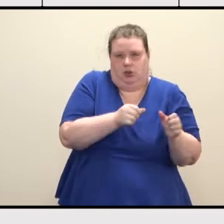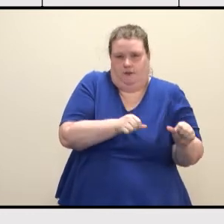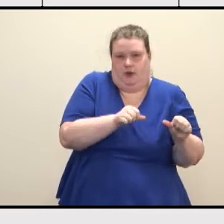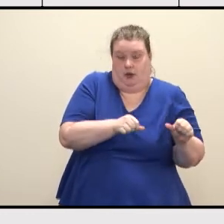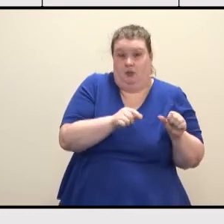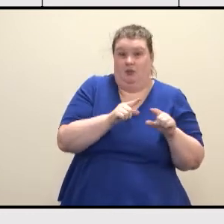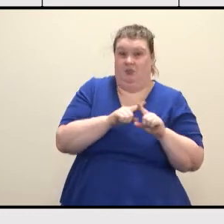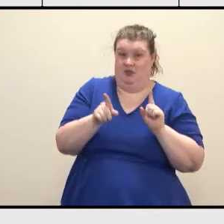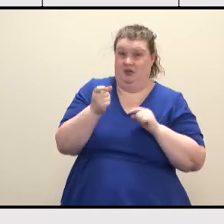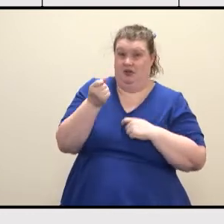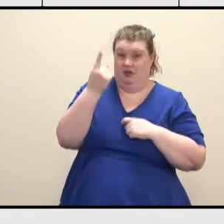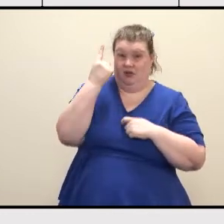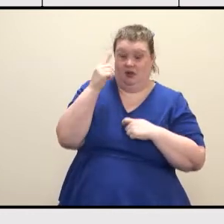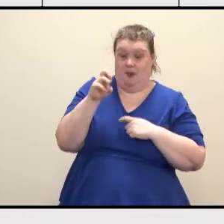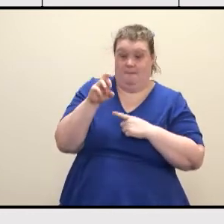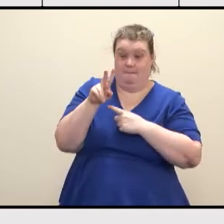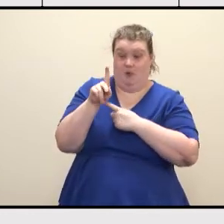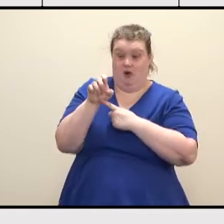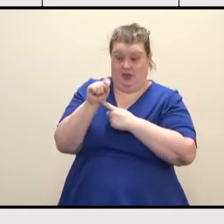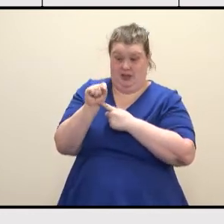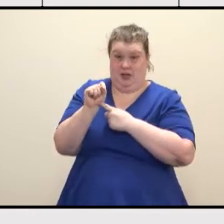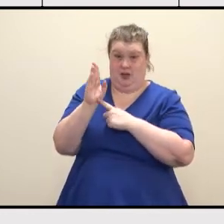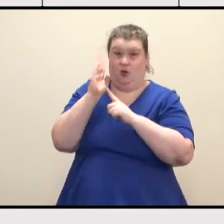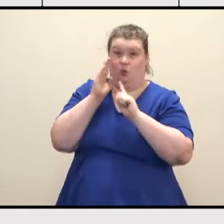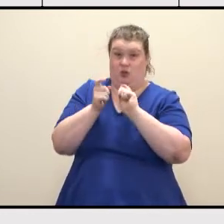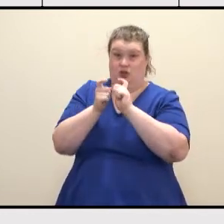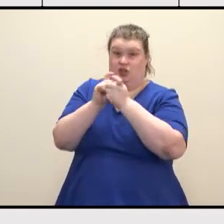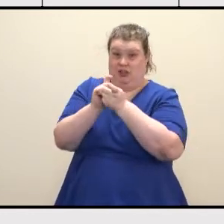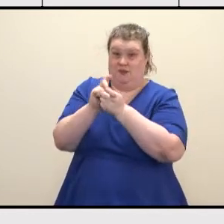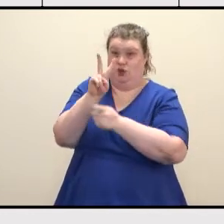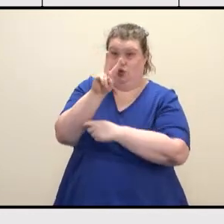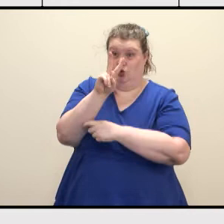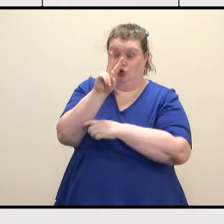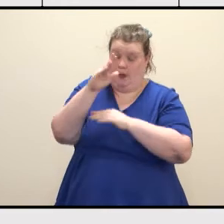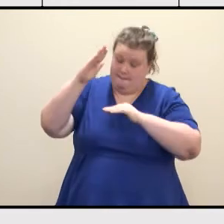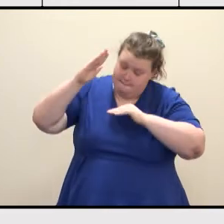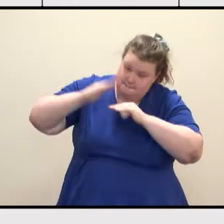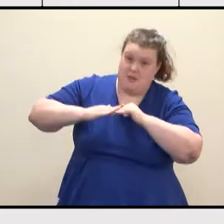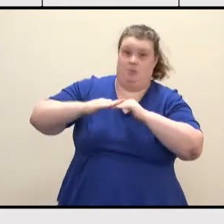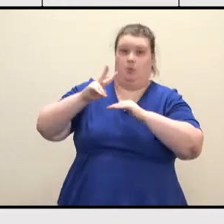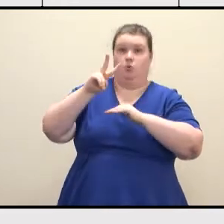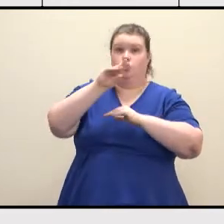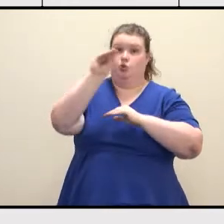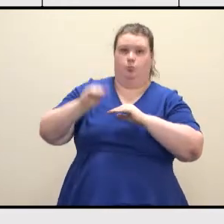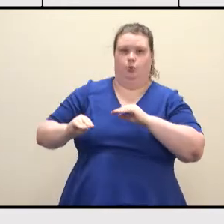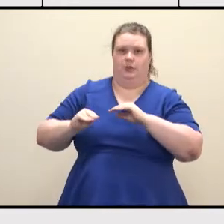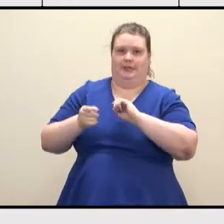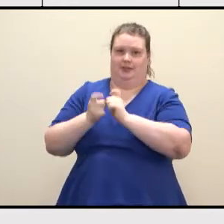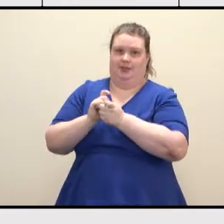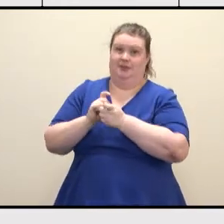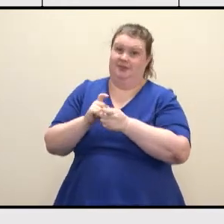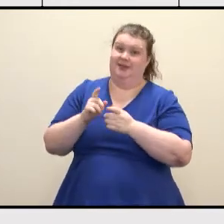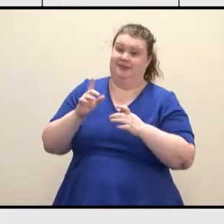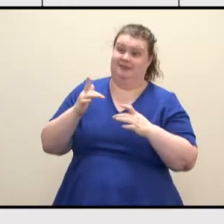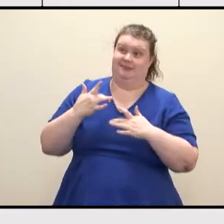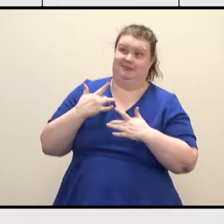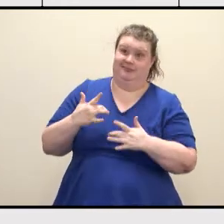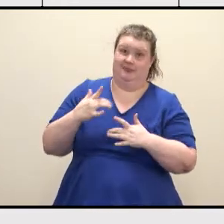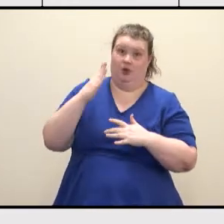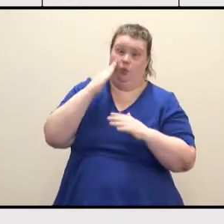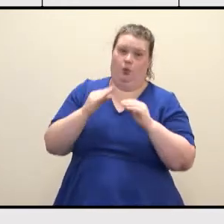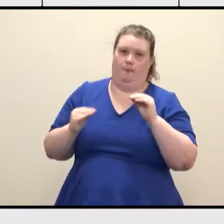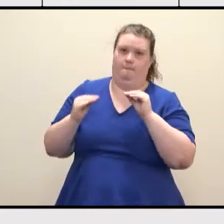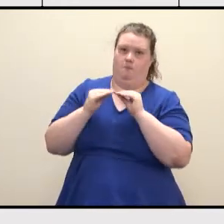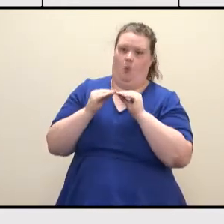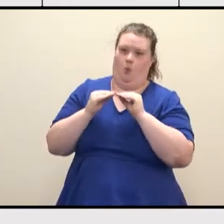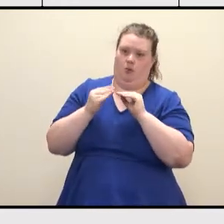that the market is going to shift at least at a minimum 2% next year. It's likely it may be even more aggressive because we are